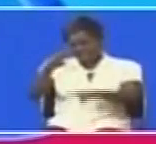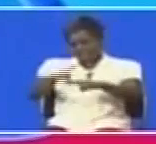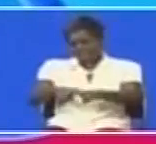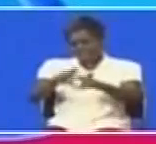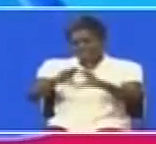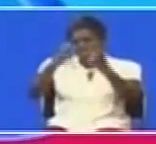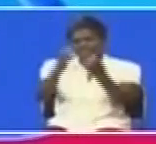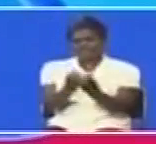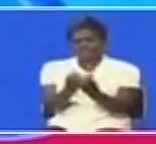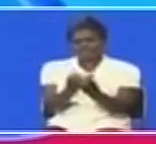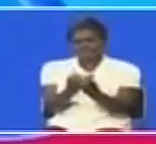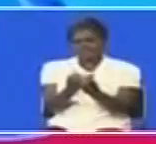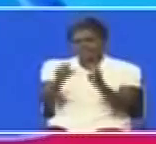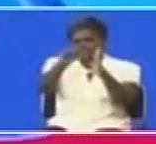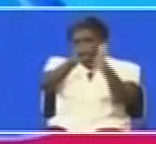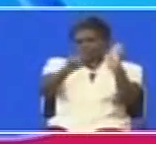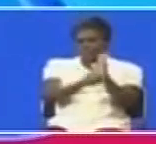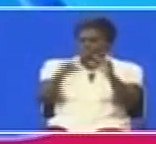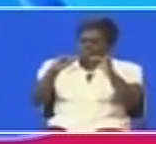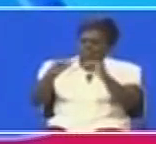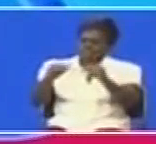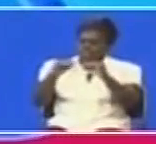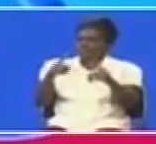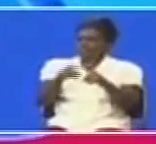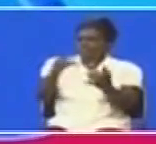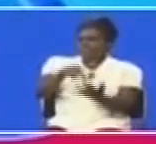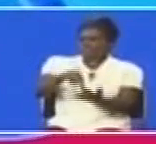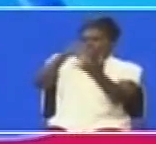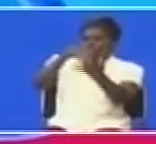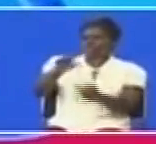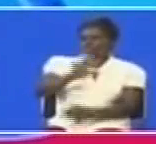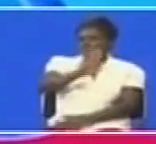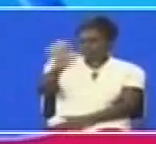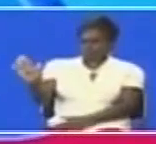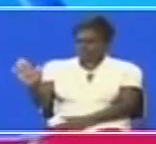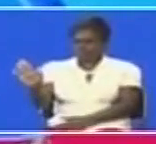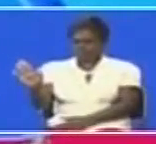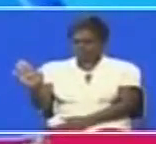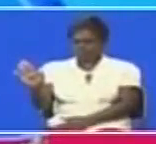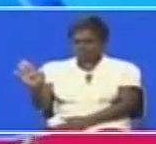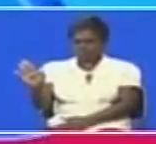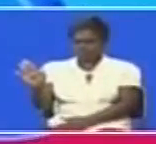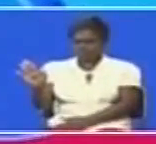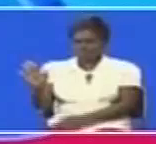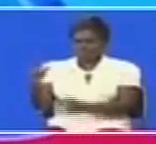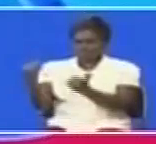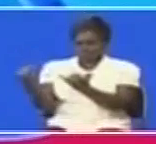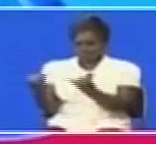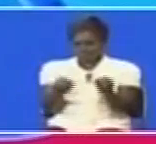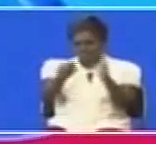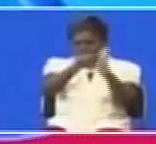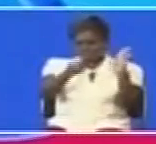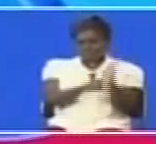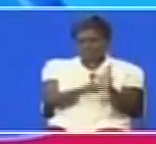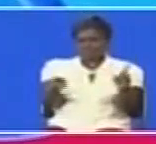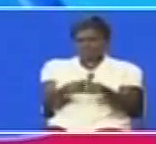classroom where these subjects are taught, not on a blackboard, but a special touchscreen board that gives visual representations of these subjects,